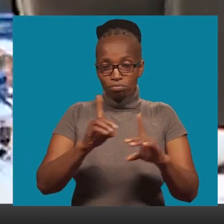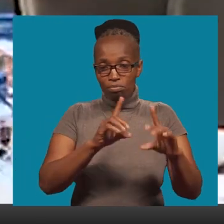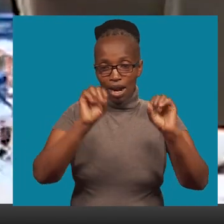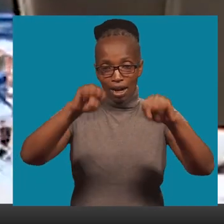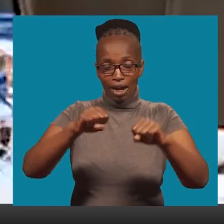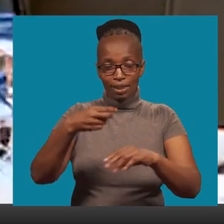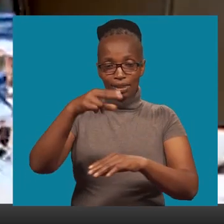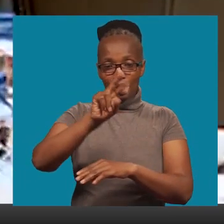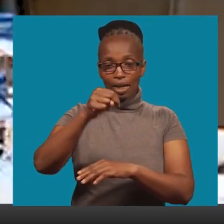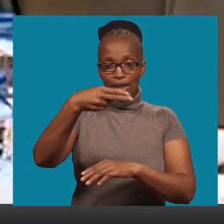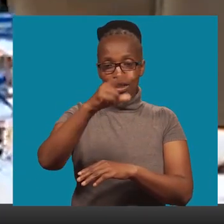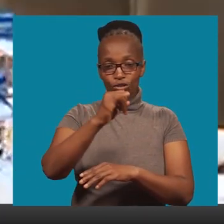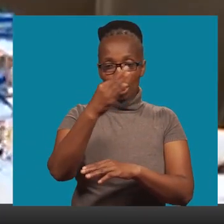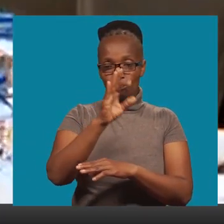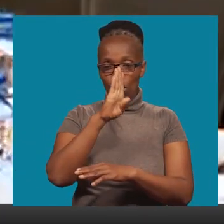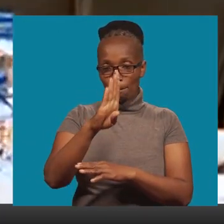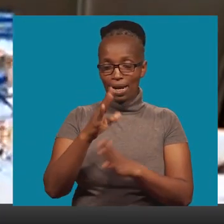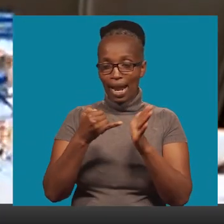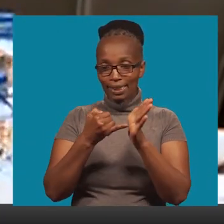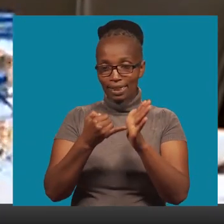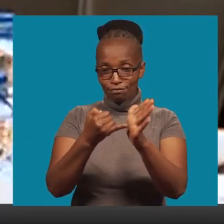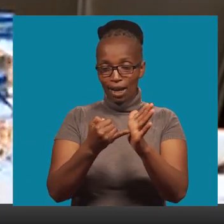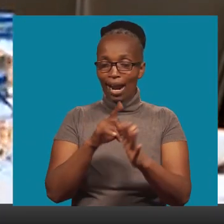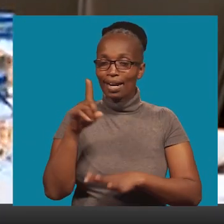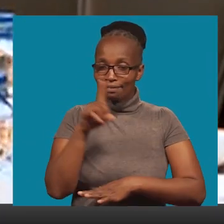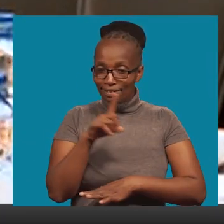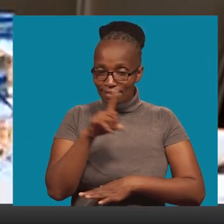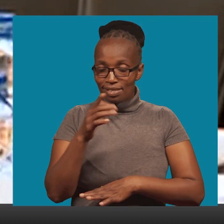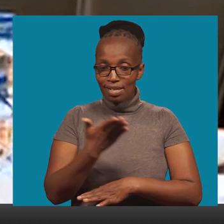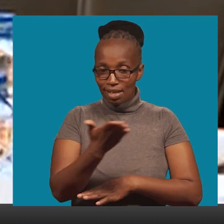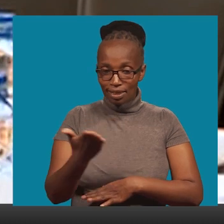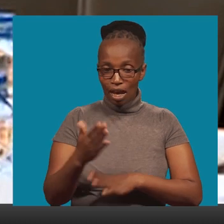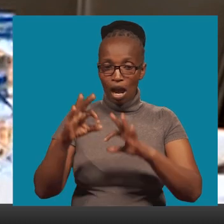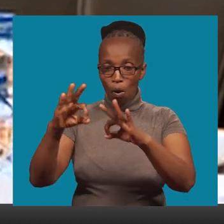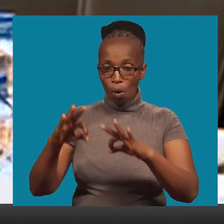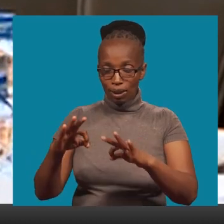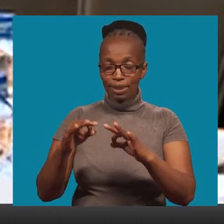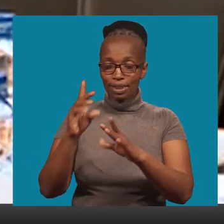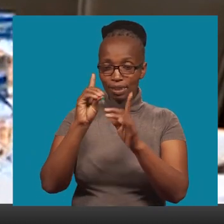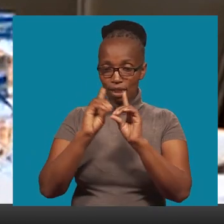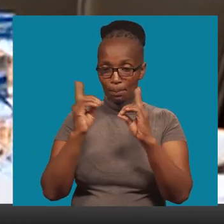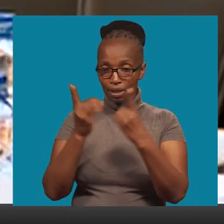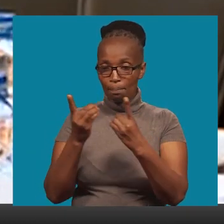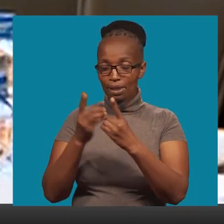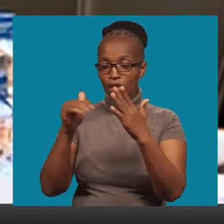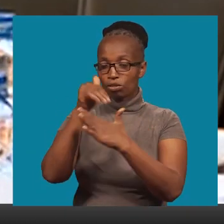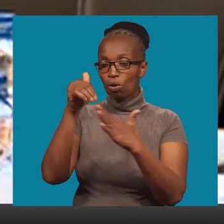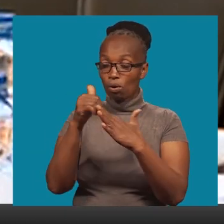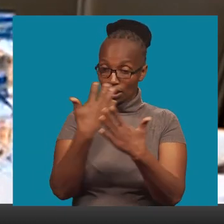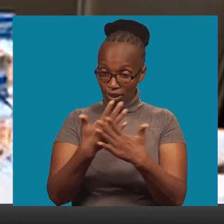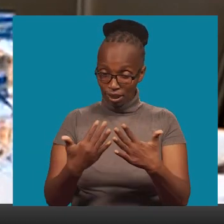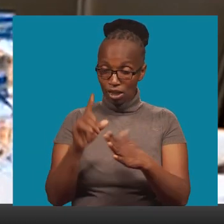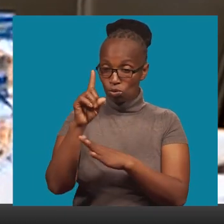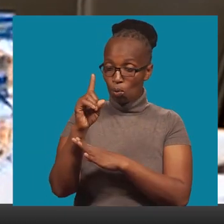How does NHIF identify such frauds? Do they have a risk, the audit department? All